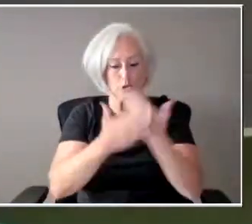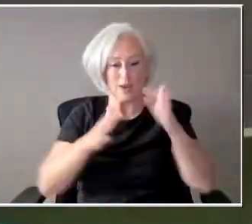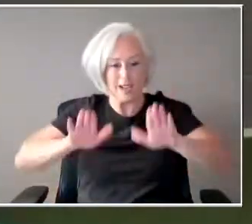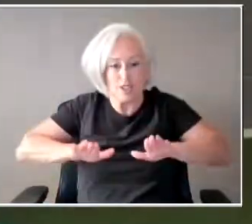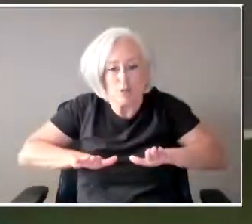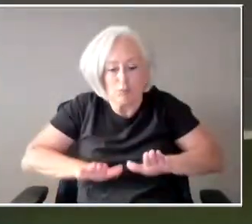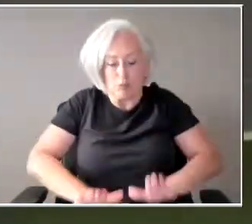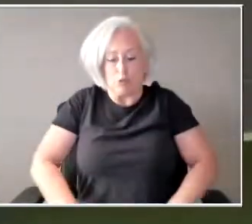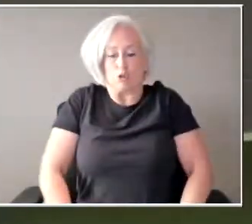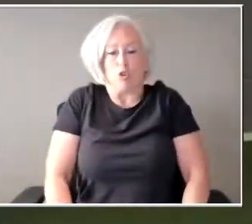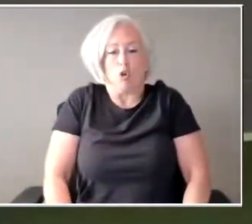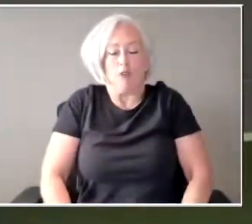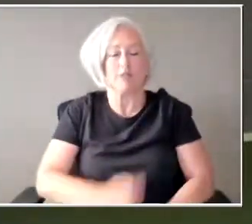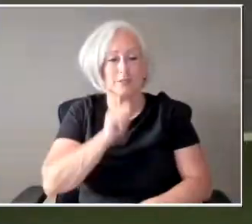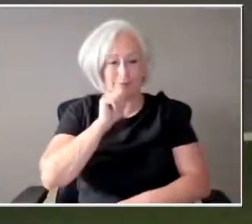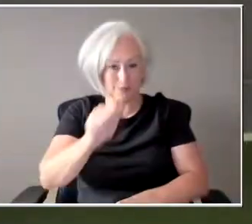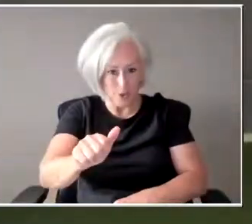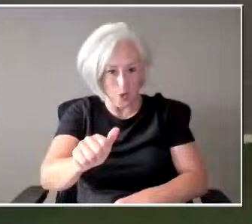great there.